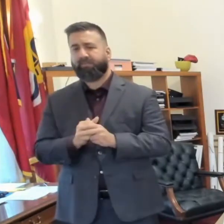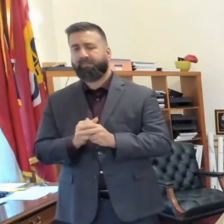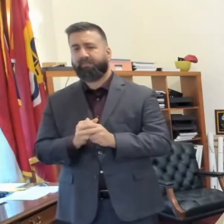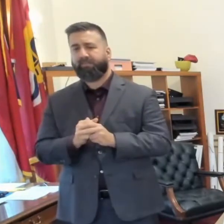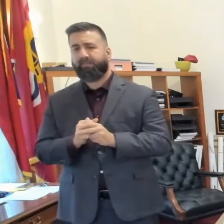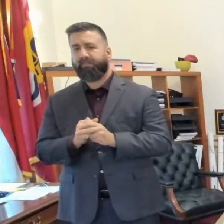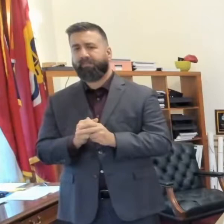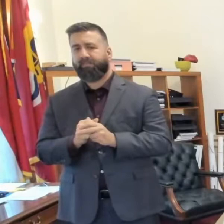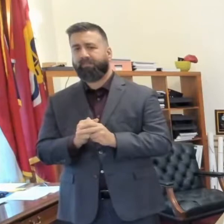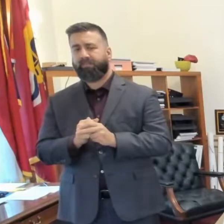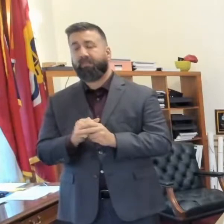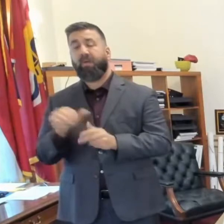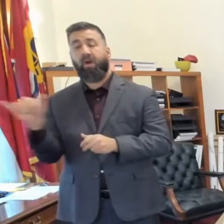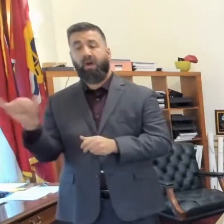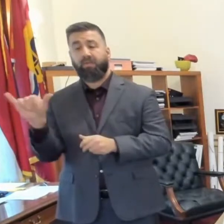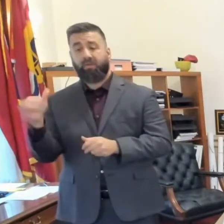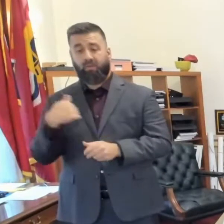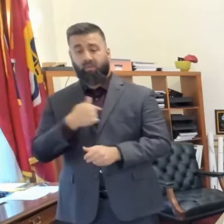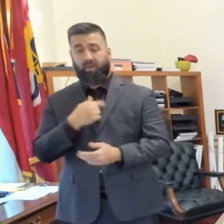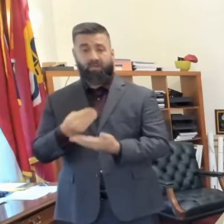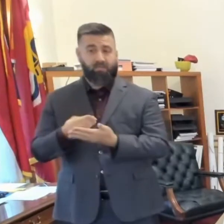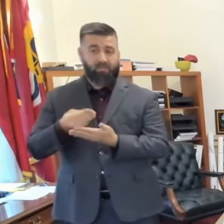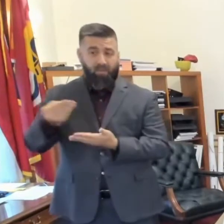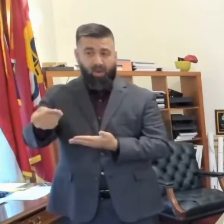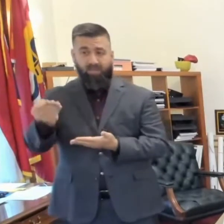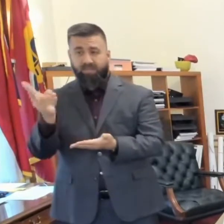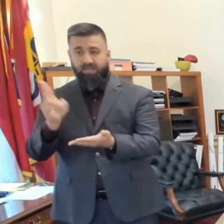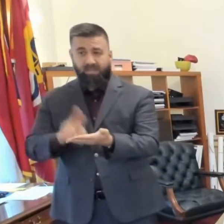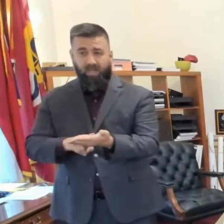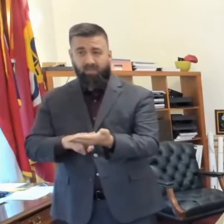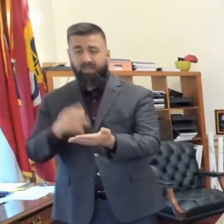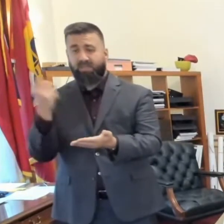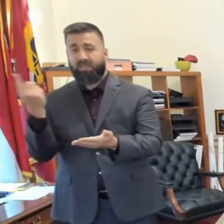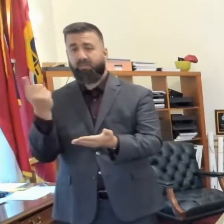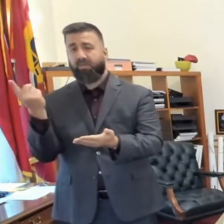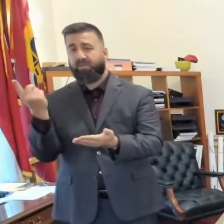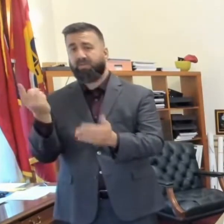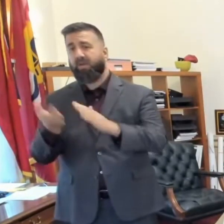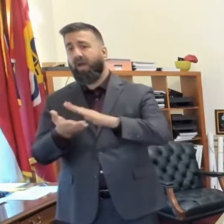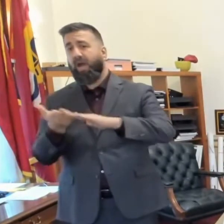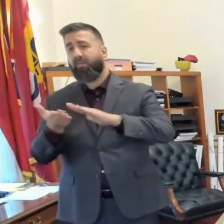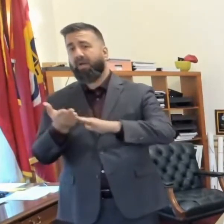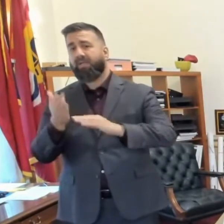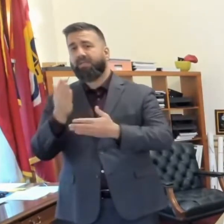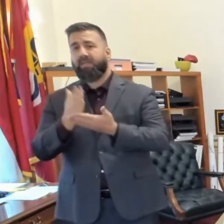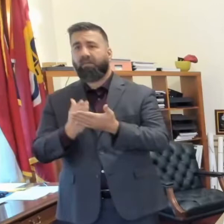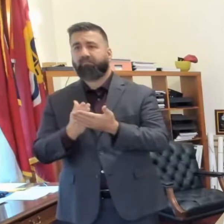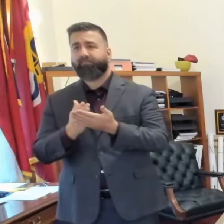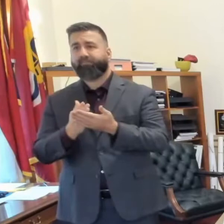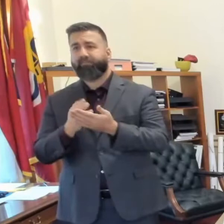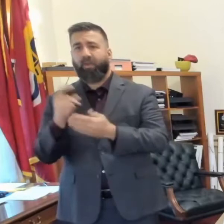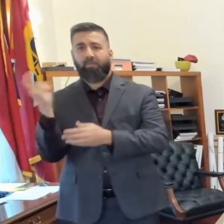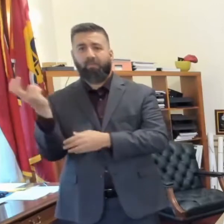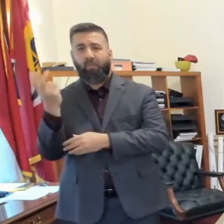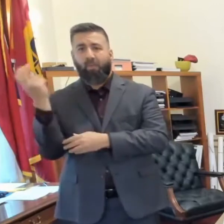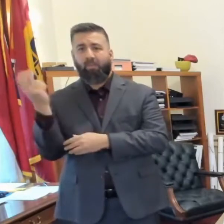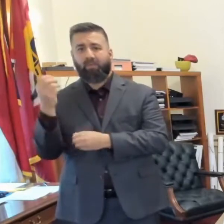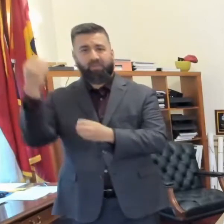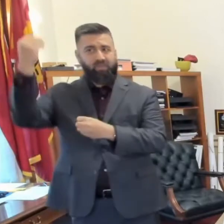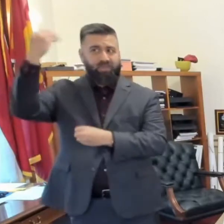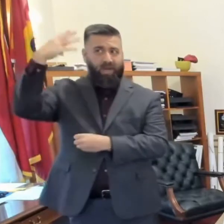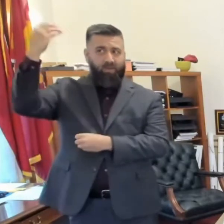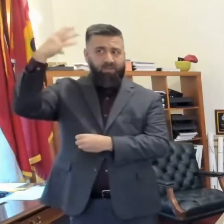have purchased and contracted for someone to operate some mobile showers. So there are still